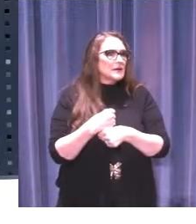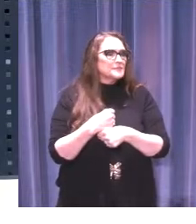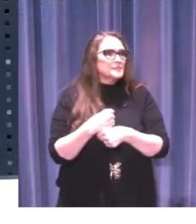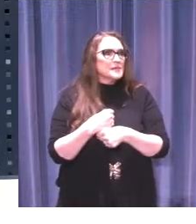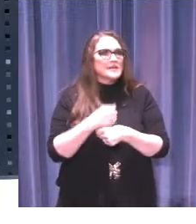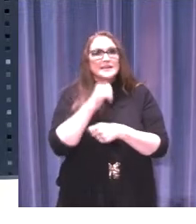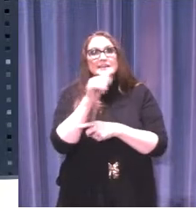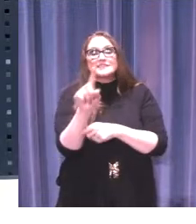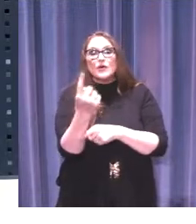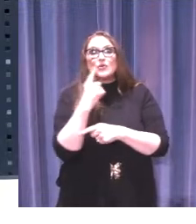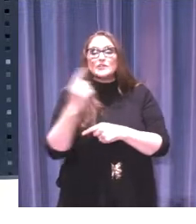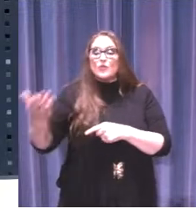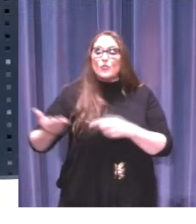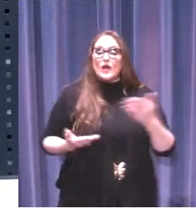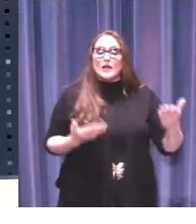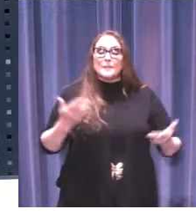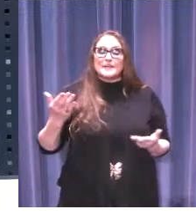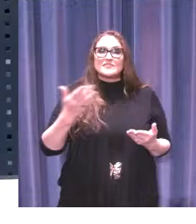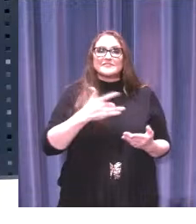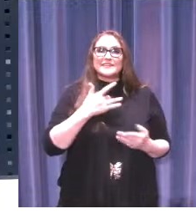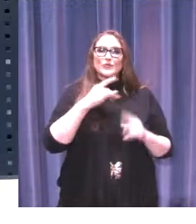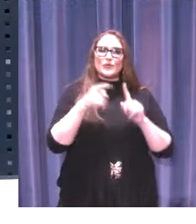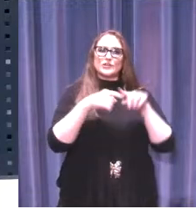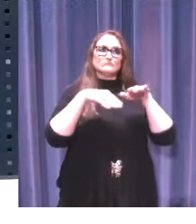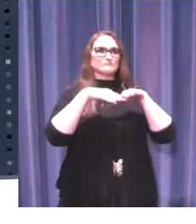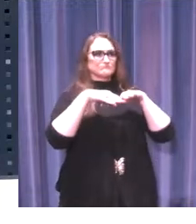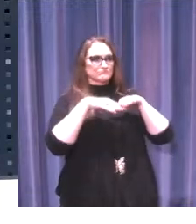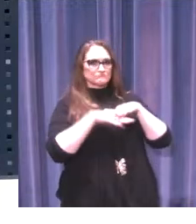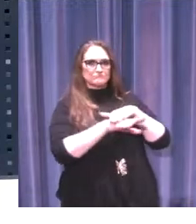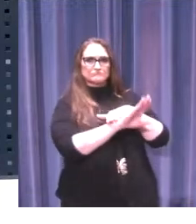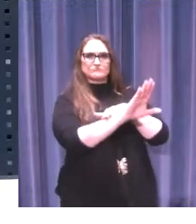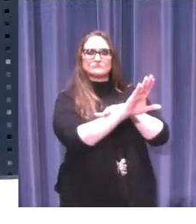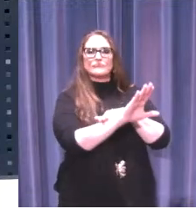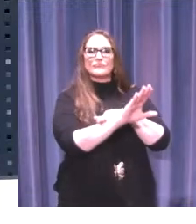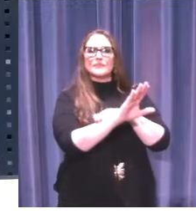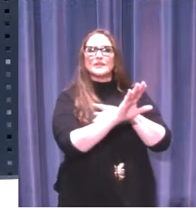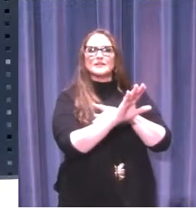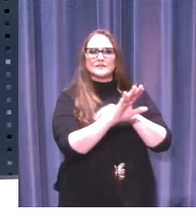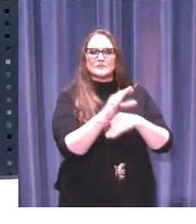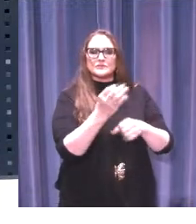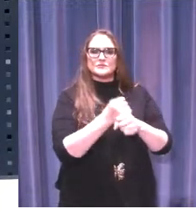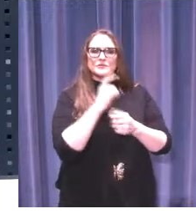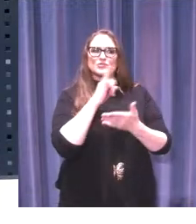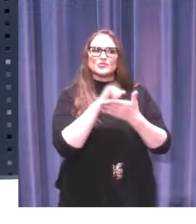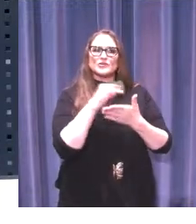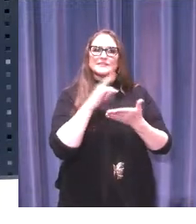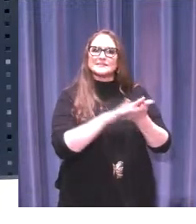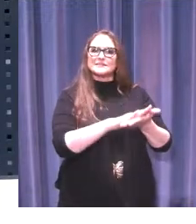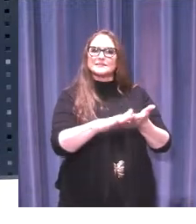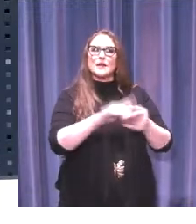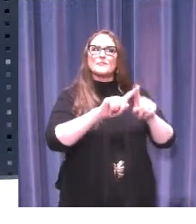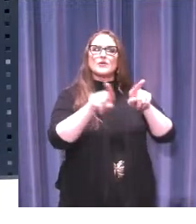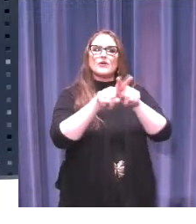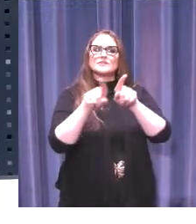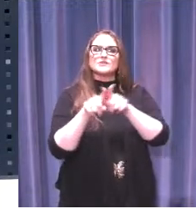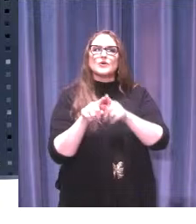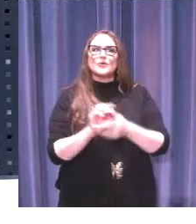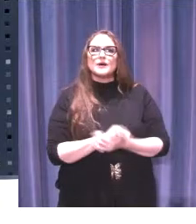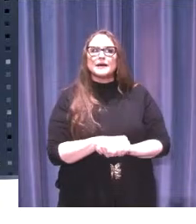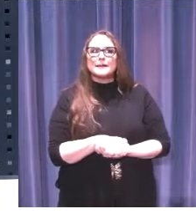not only a welcoming feeling when coming in through ensuring the cleanliness, but then also